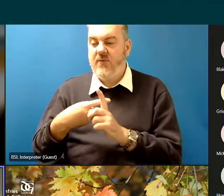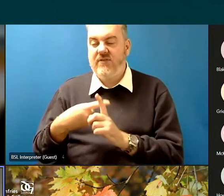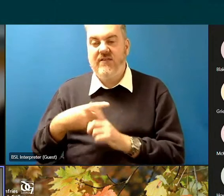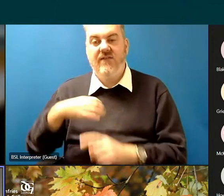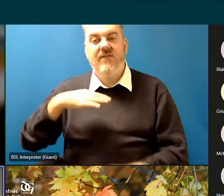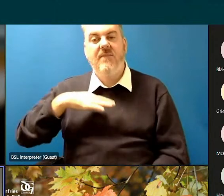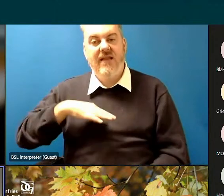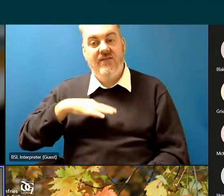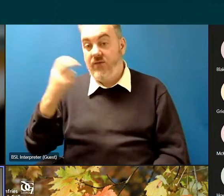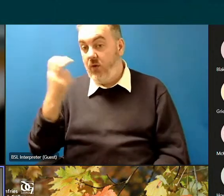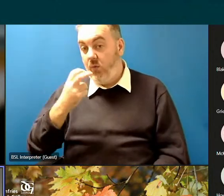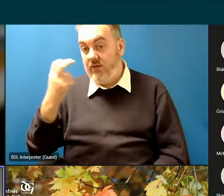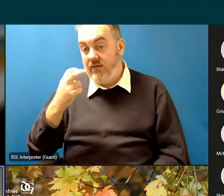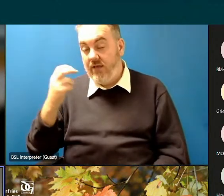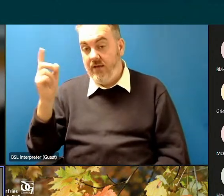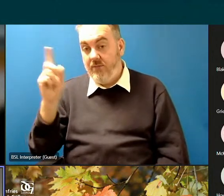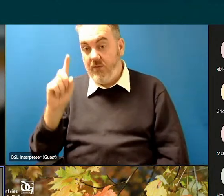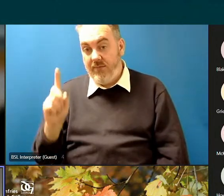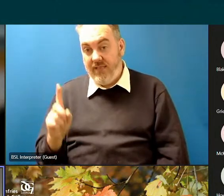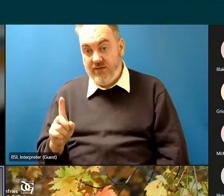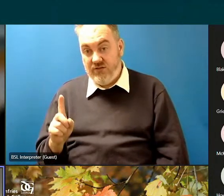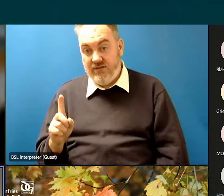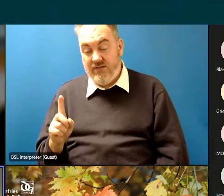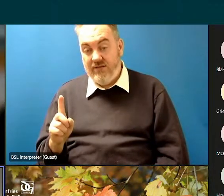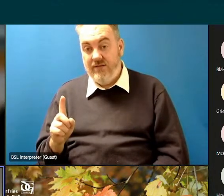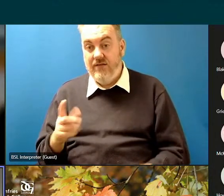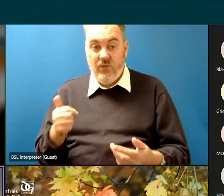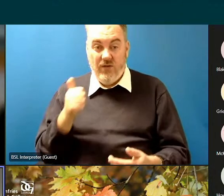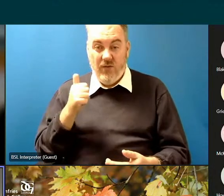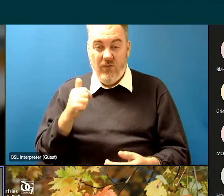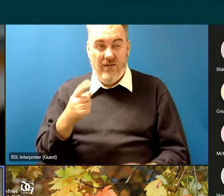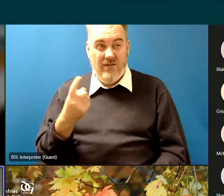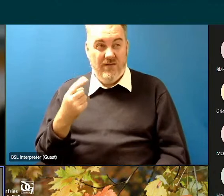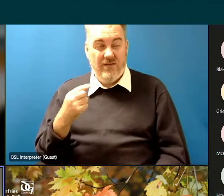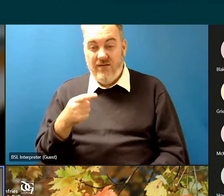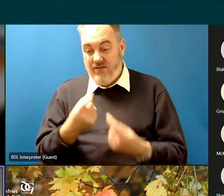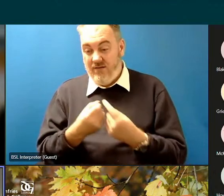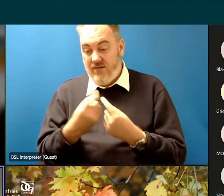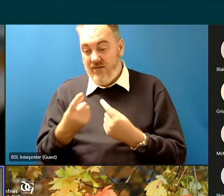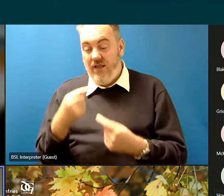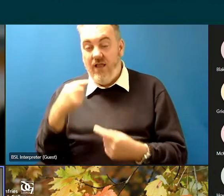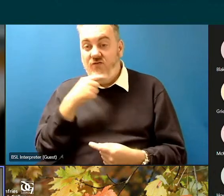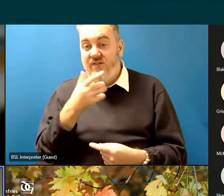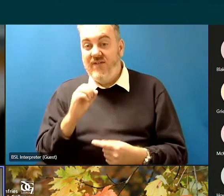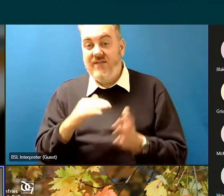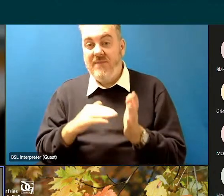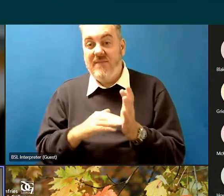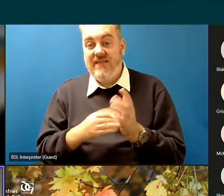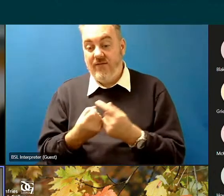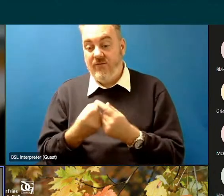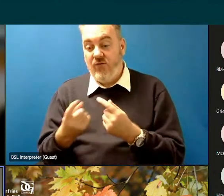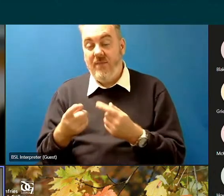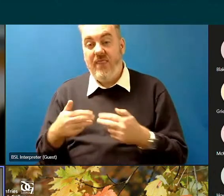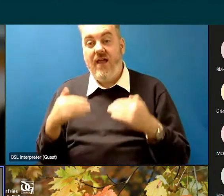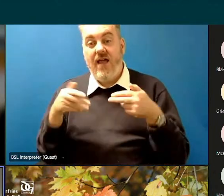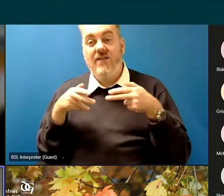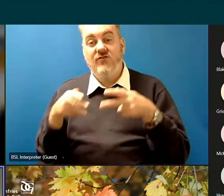older population, particularly being around 150-200 metres from the high street in Castle